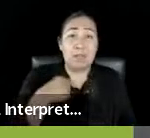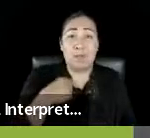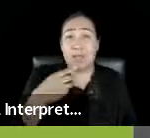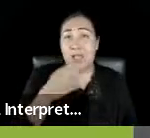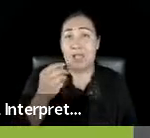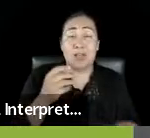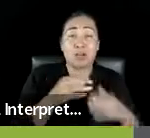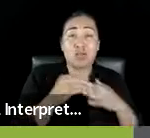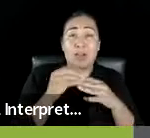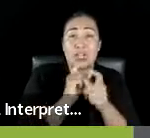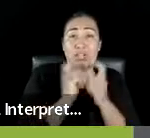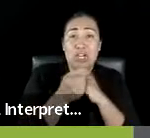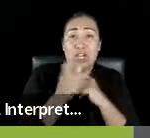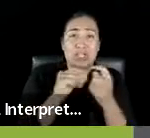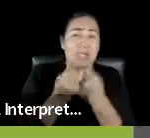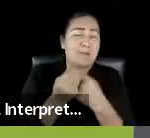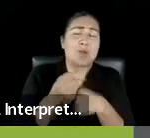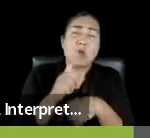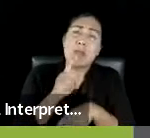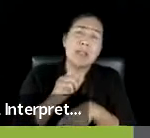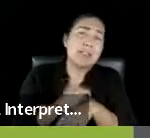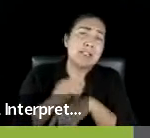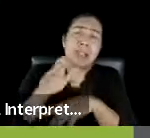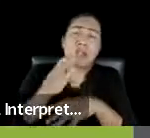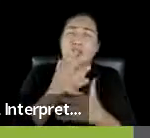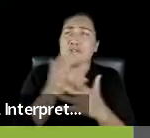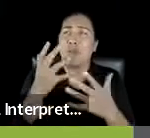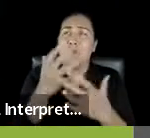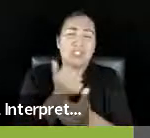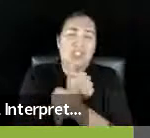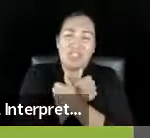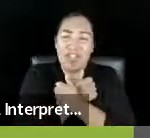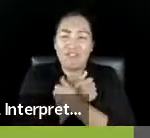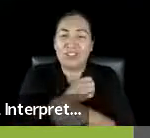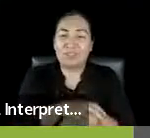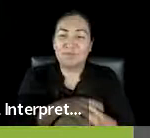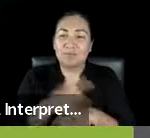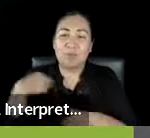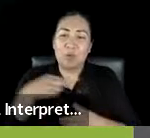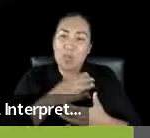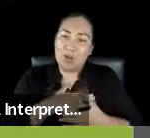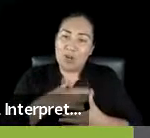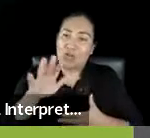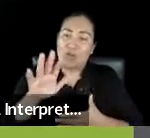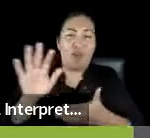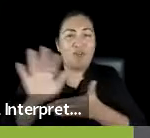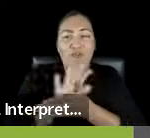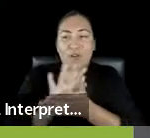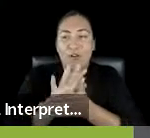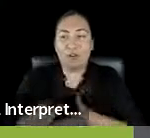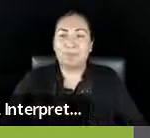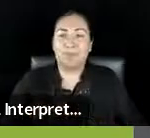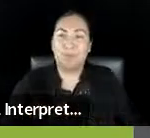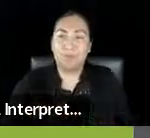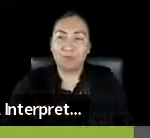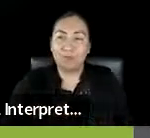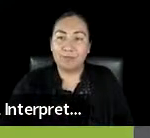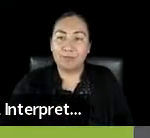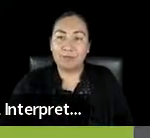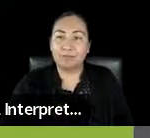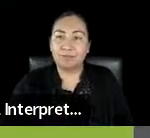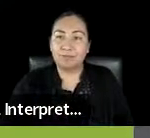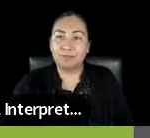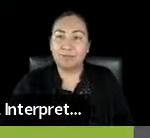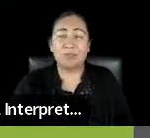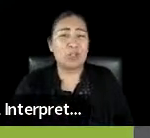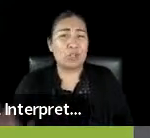Directing Change team are sending you nothing but the utmost love. We appreciate your film, and you're just, again, at